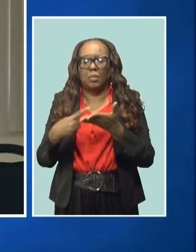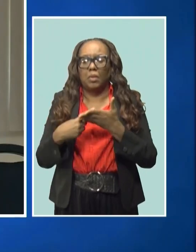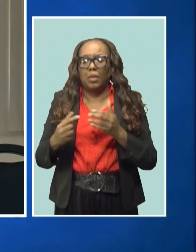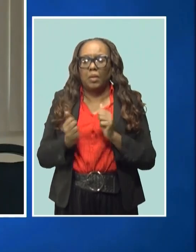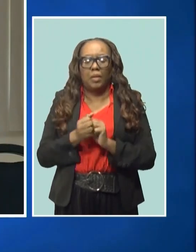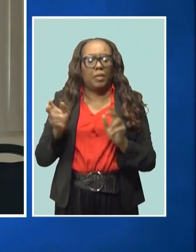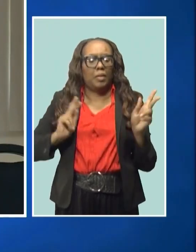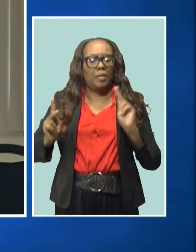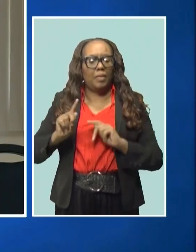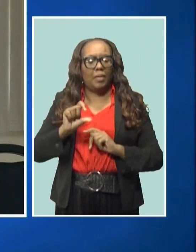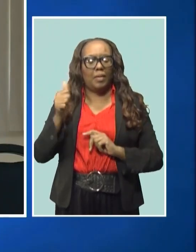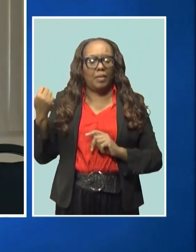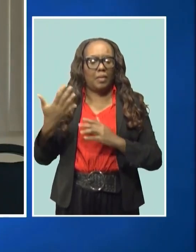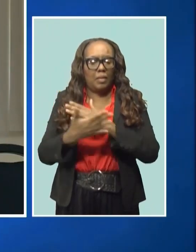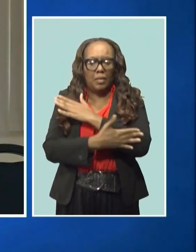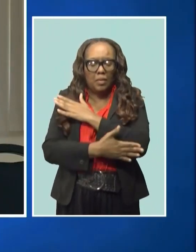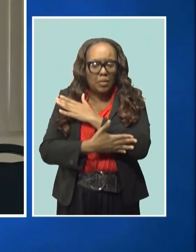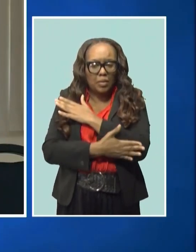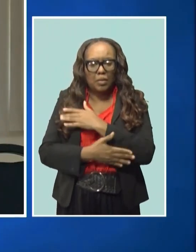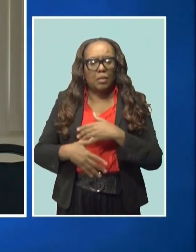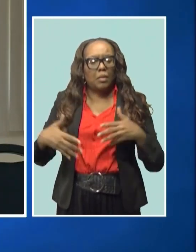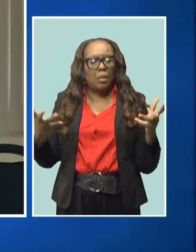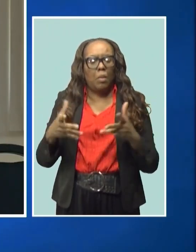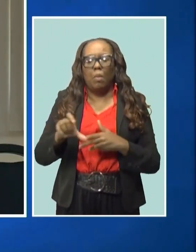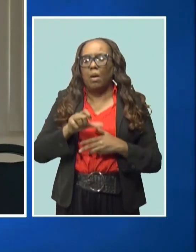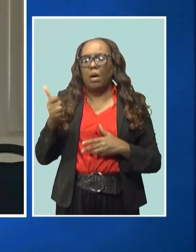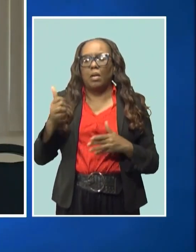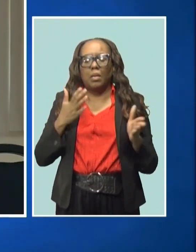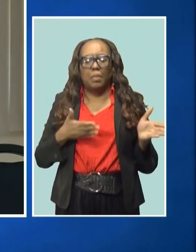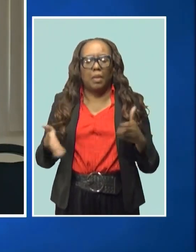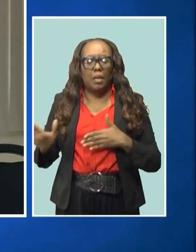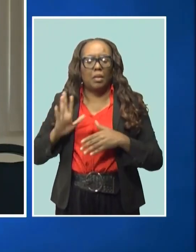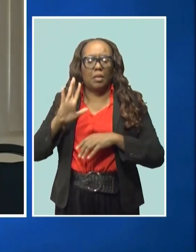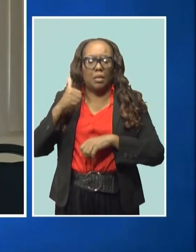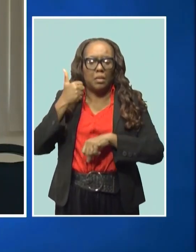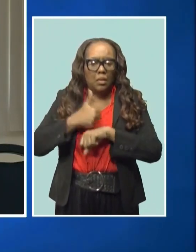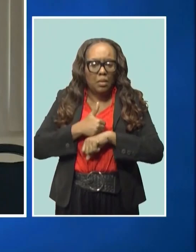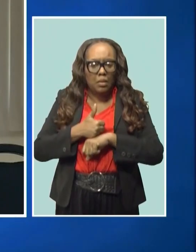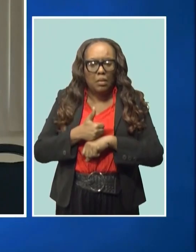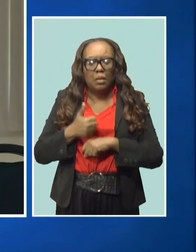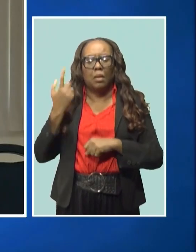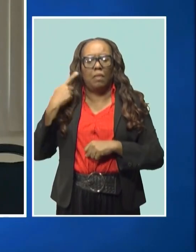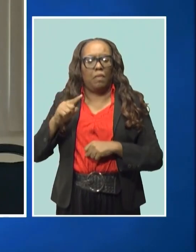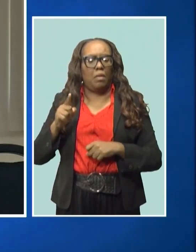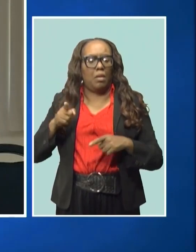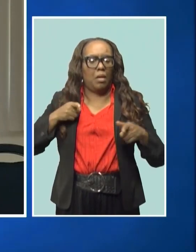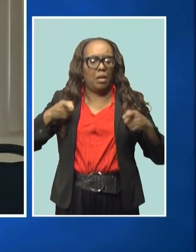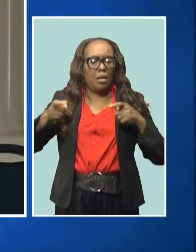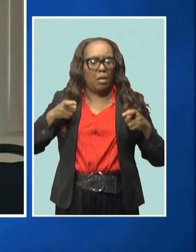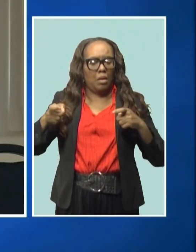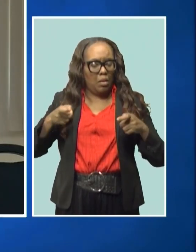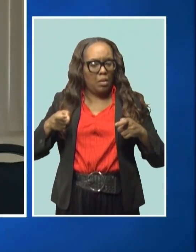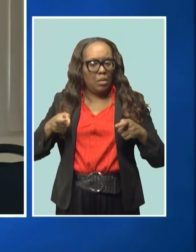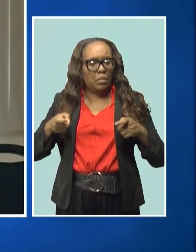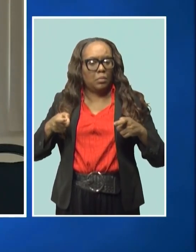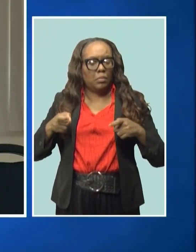neighbors in the other countries to see what other measures can be put in place to allow us to control this